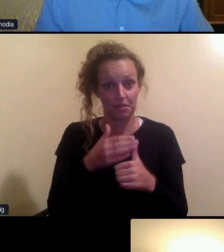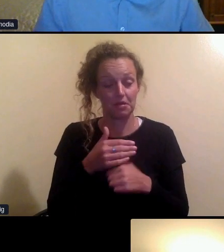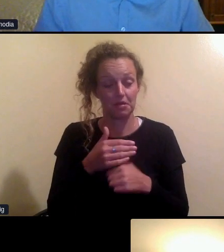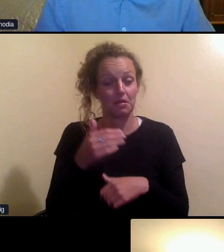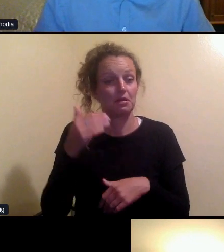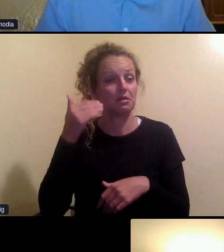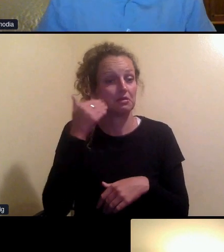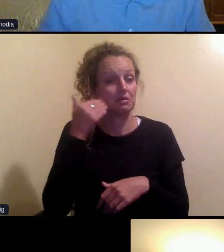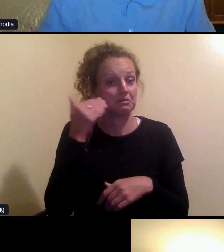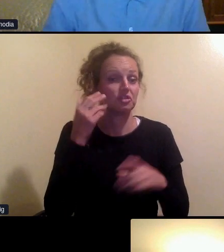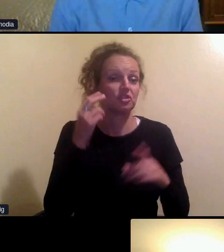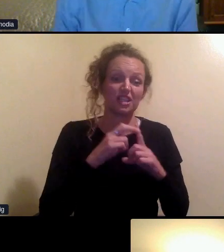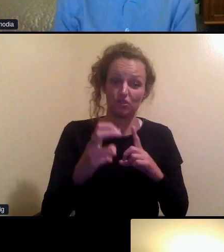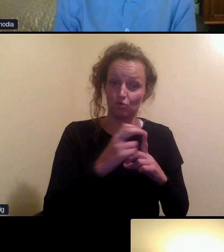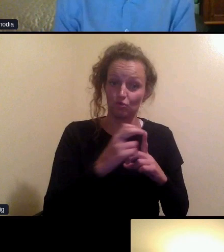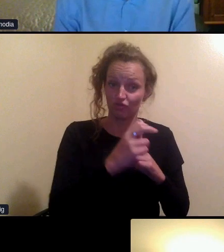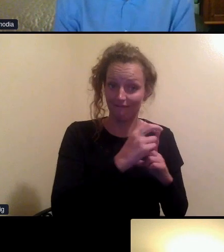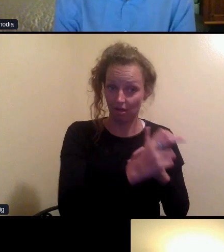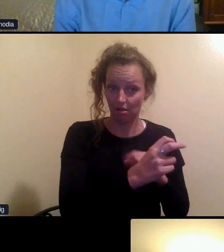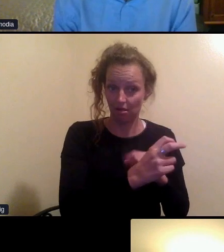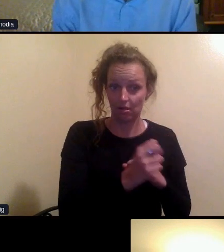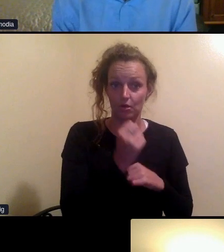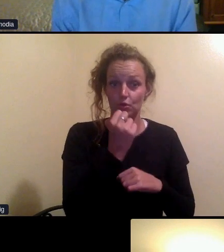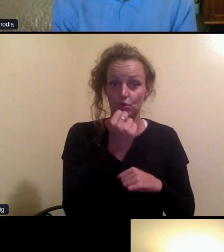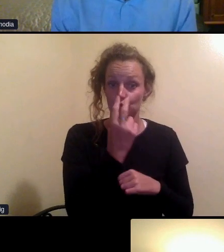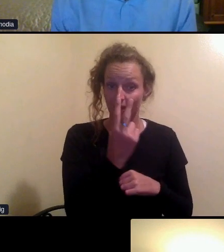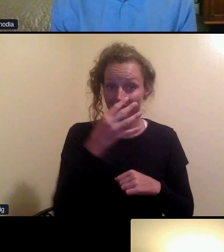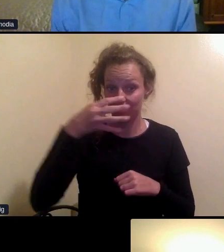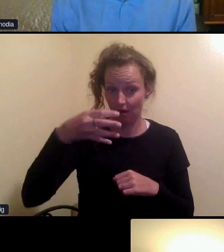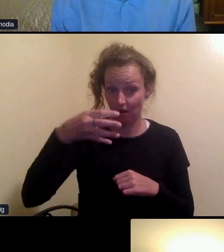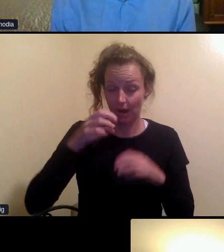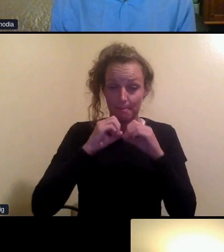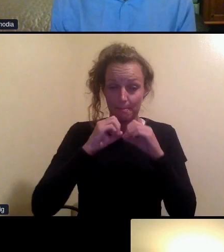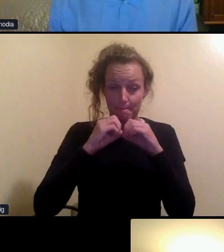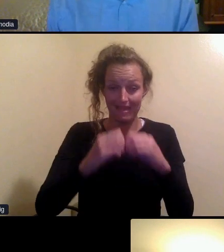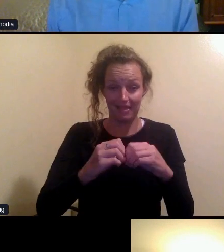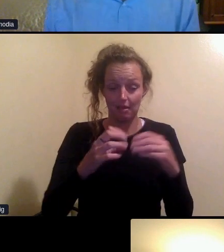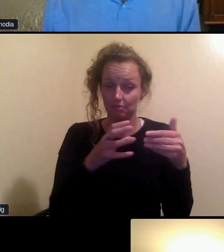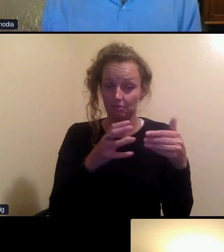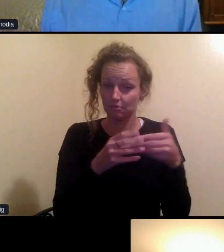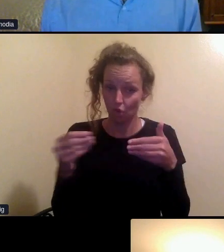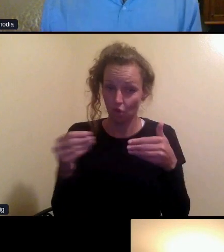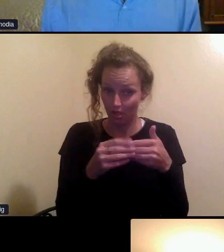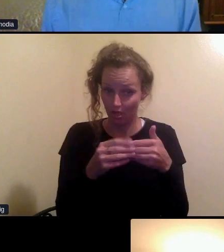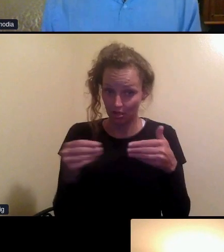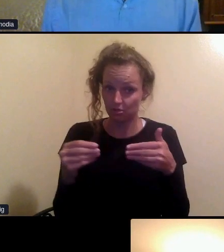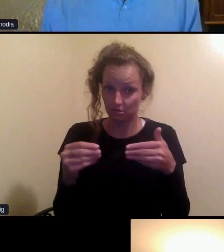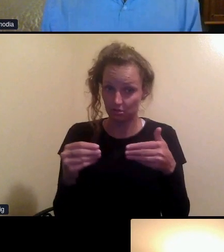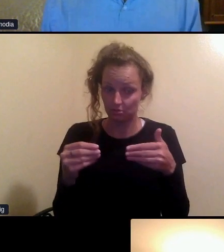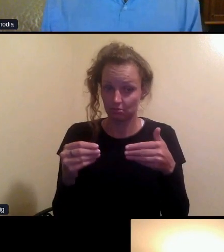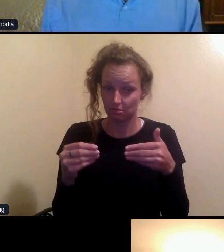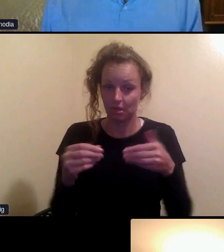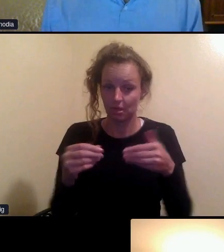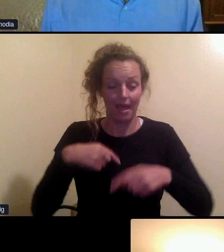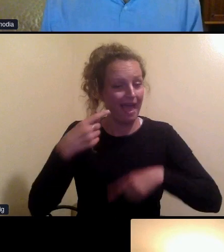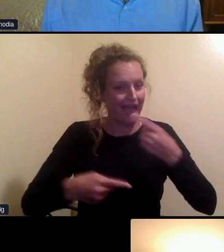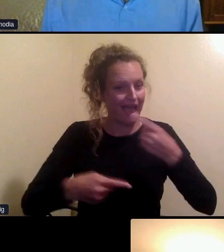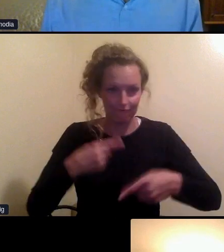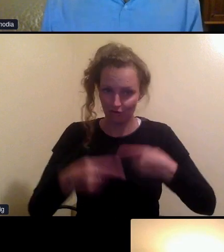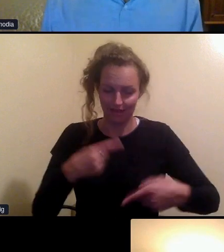we're up to $29 billion a year. And that is just what we're spending traveling. And that's only